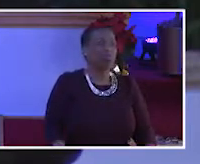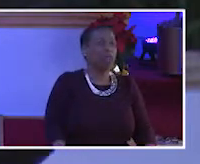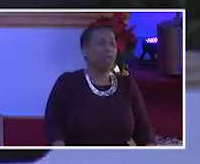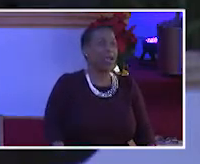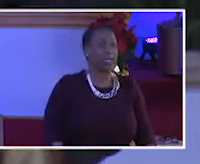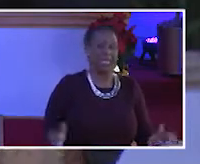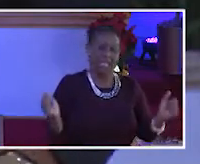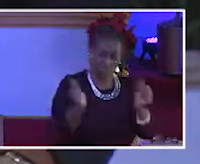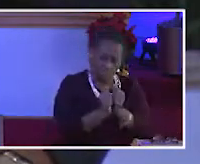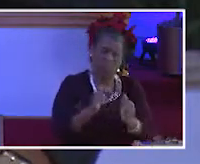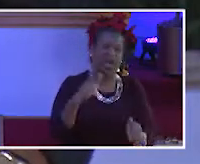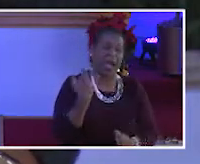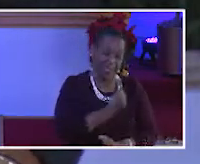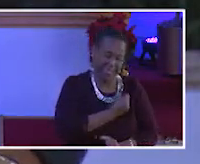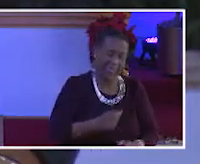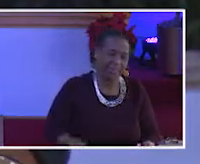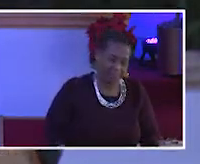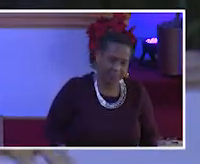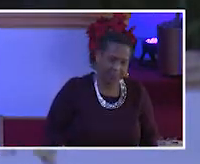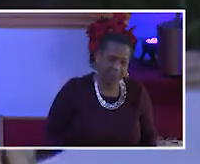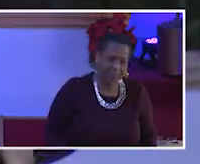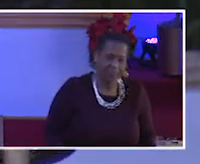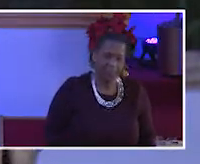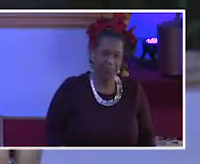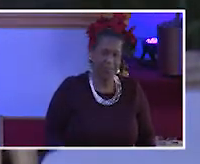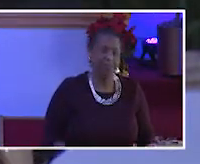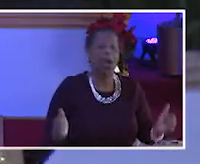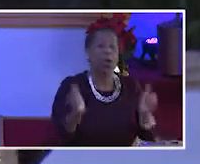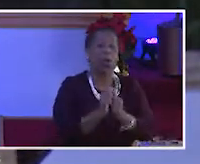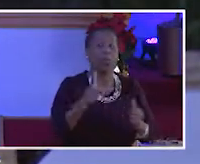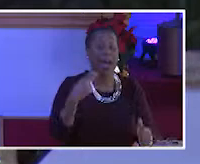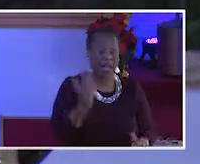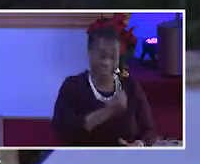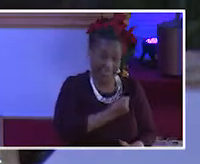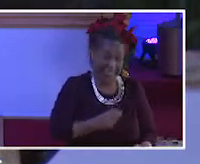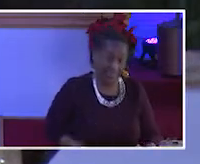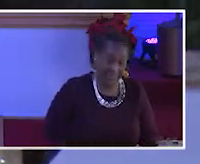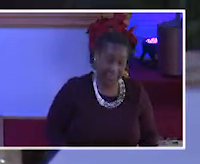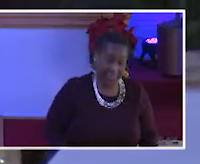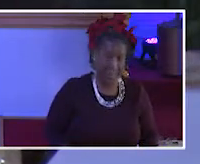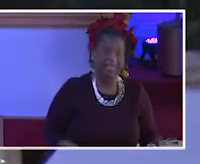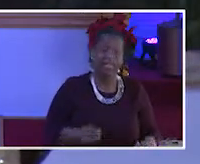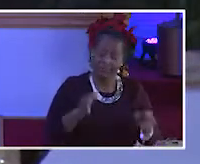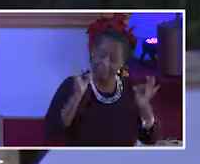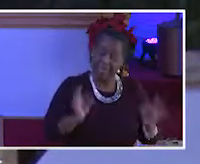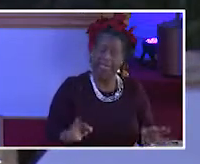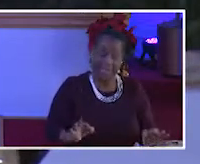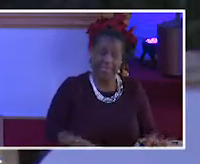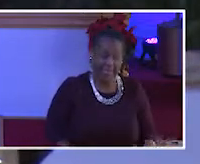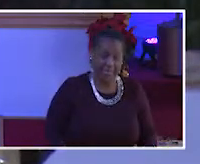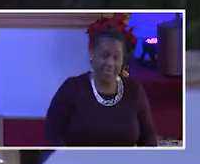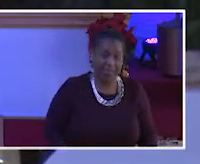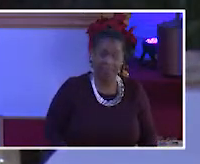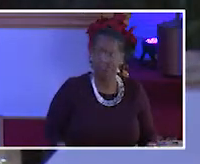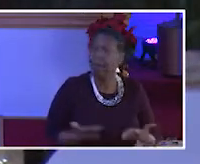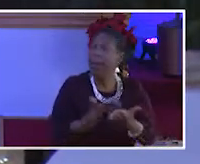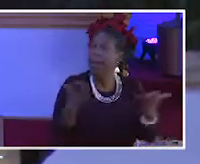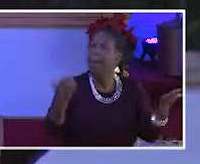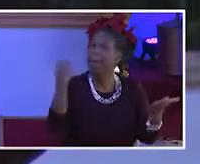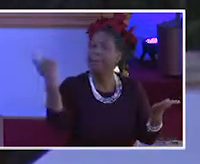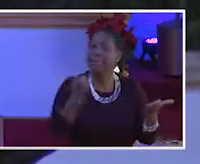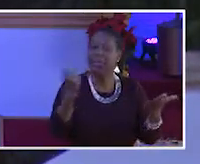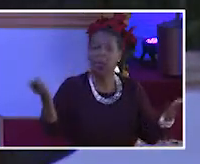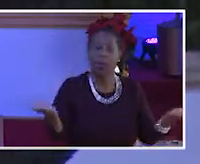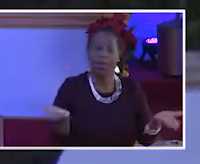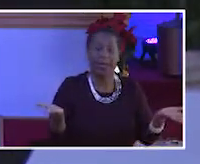is with us. And with us. Indeed. There may be somebody here